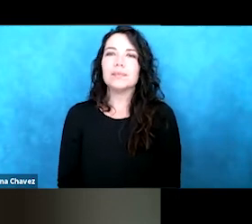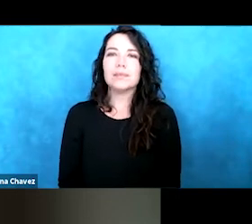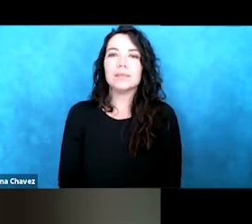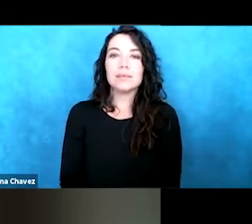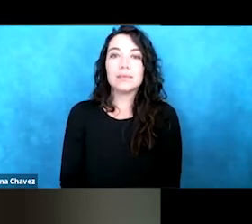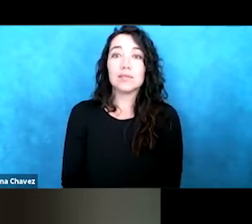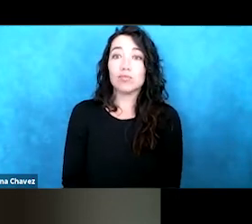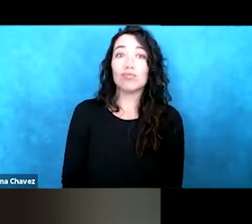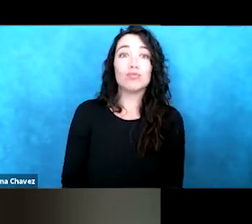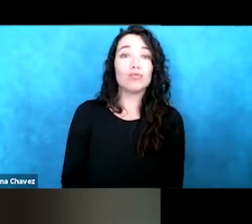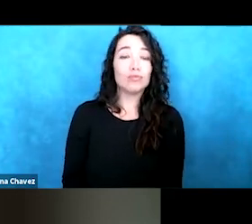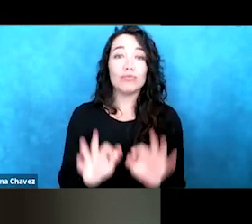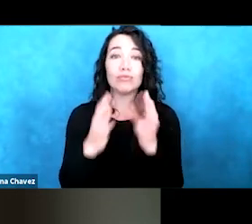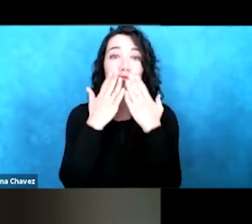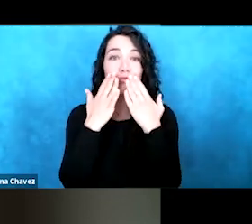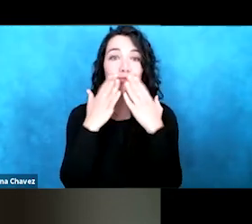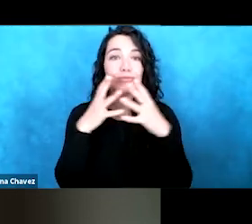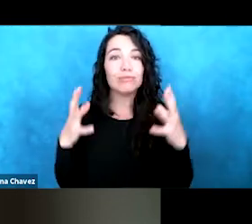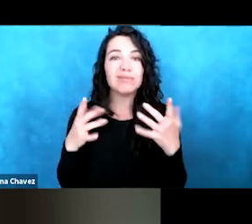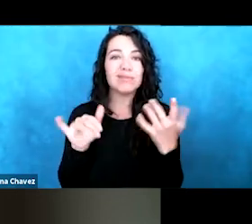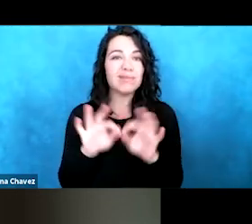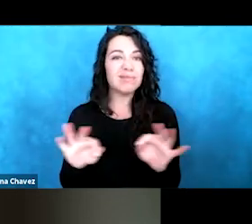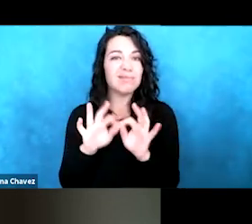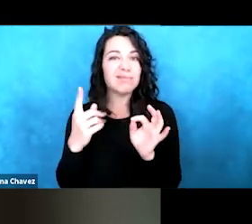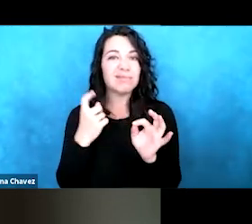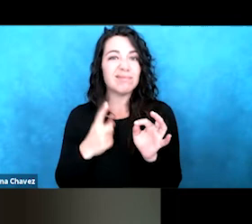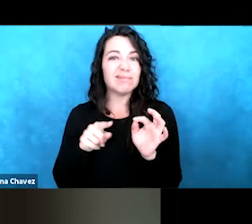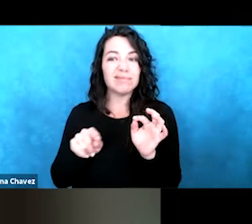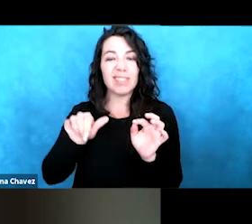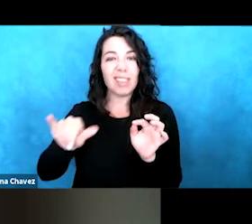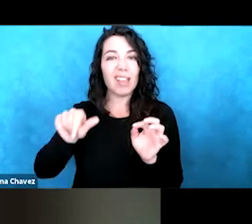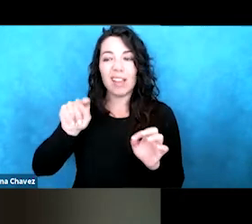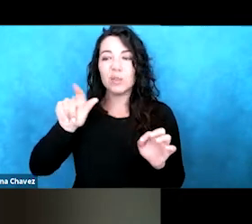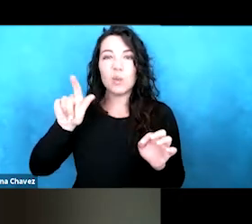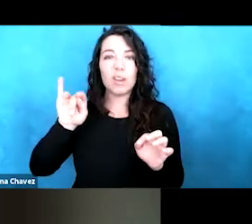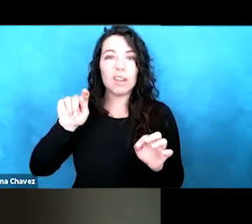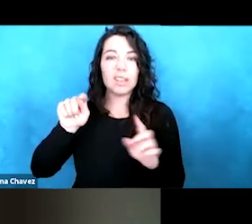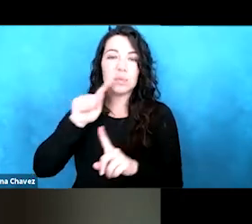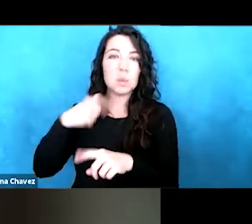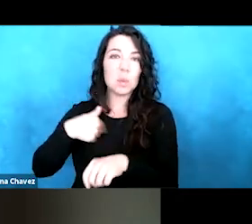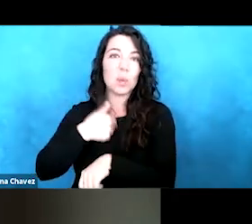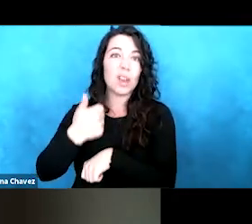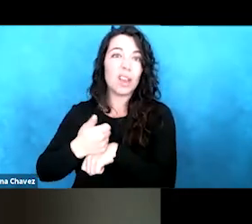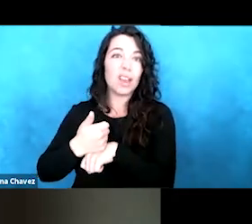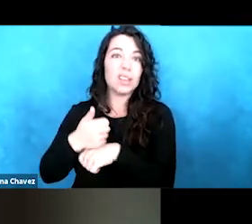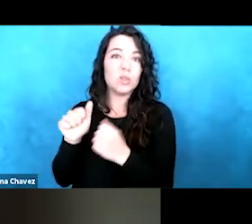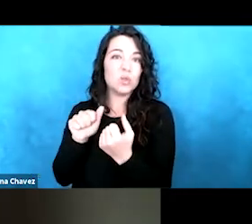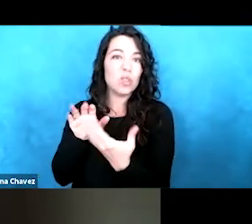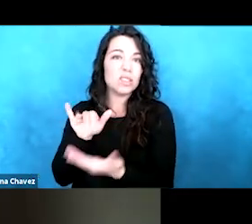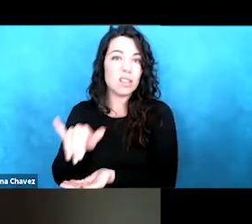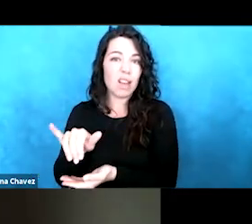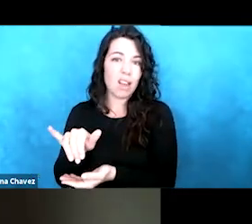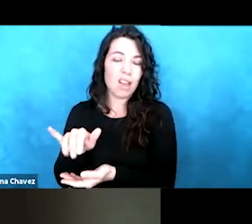It's an important question, and it's something the toolkit was designed to address and be useful in. So I'm just going